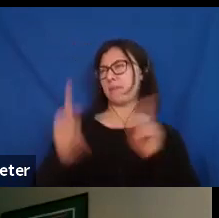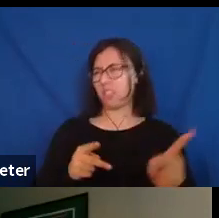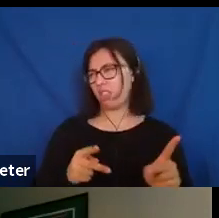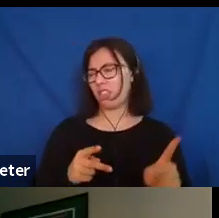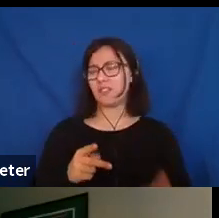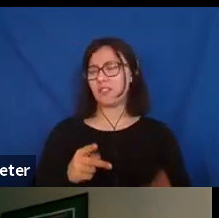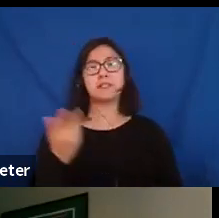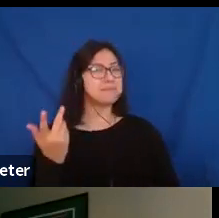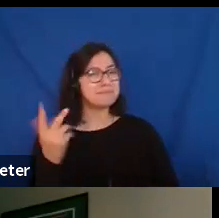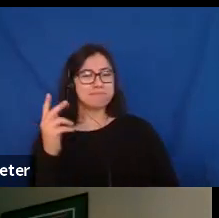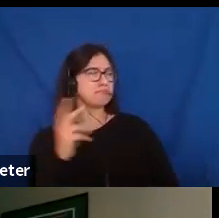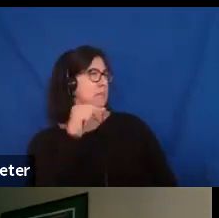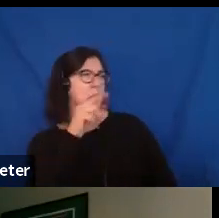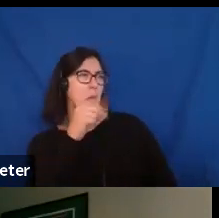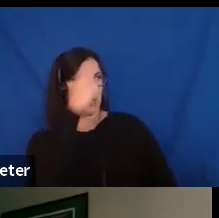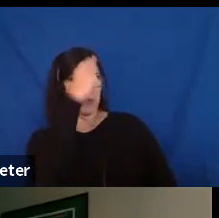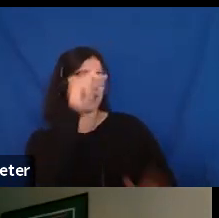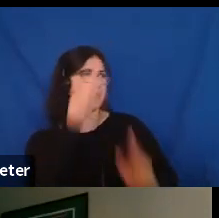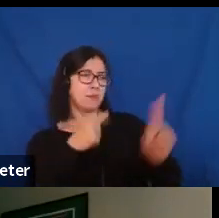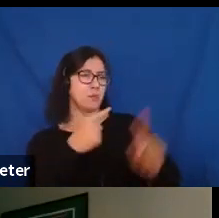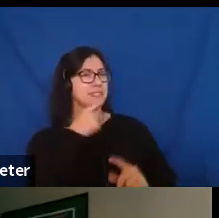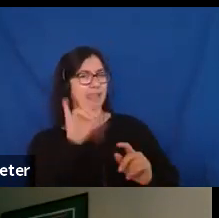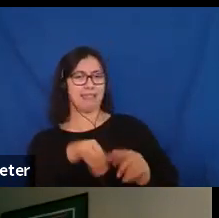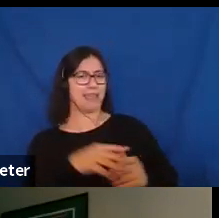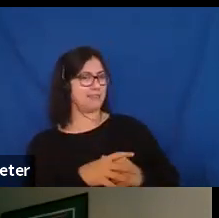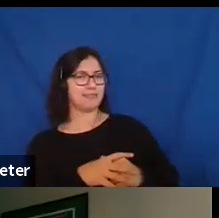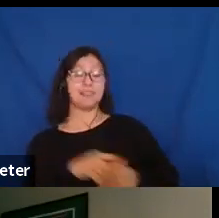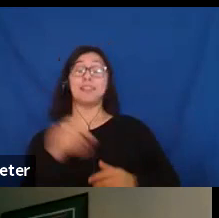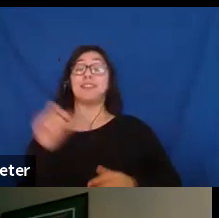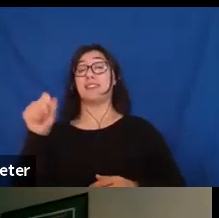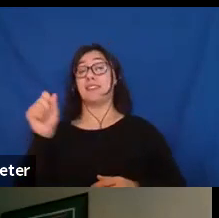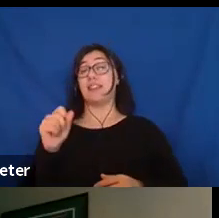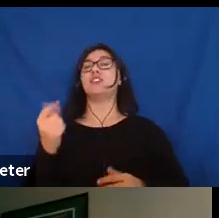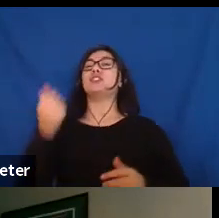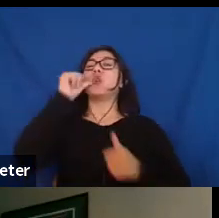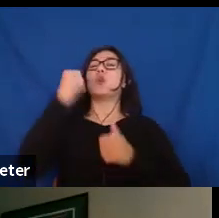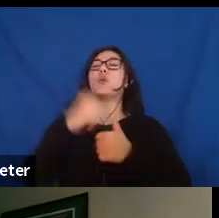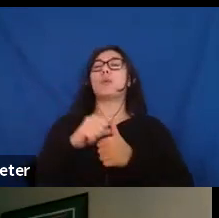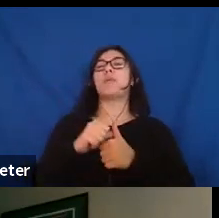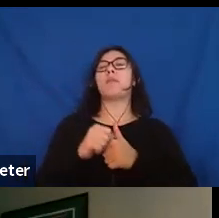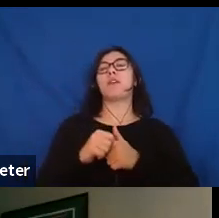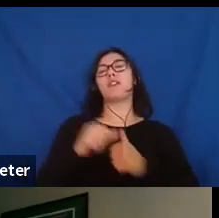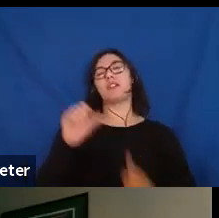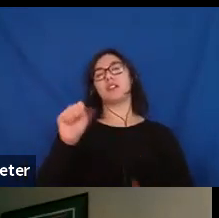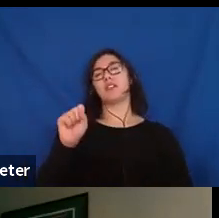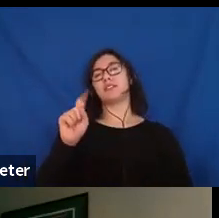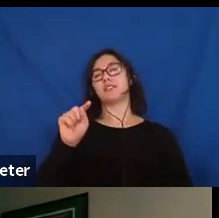So back in January at the training, we talked a little bit about stereotype threat. Does anybody remember what stereotype threat is?